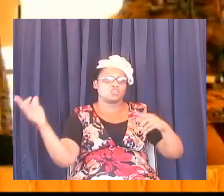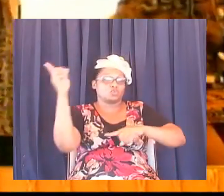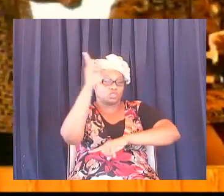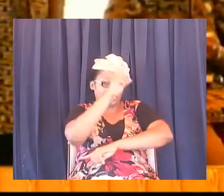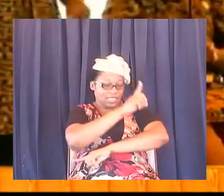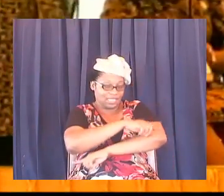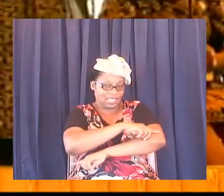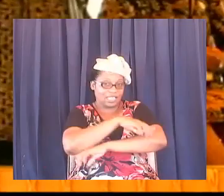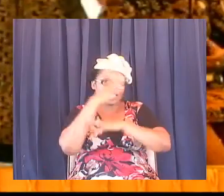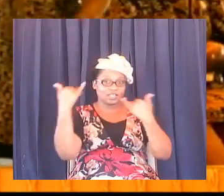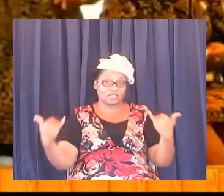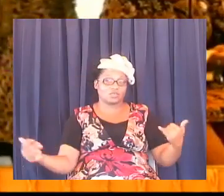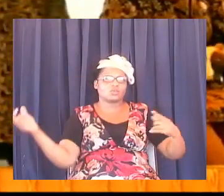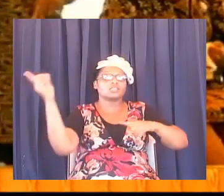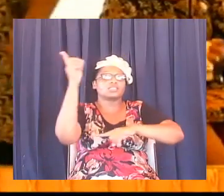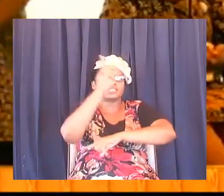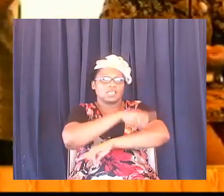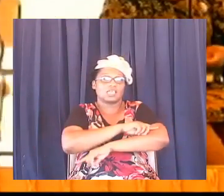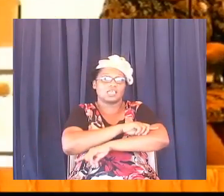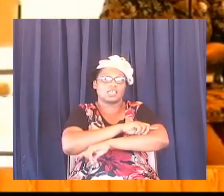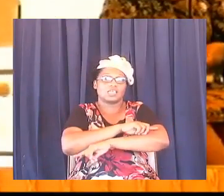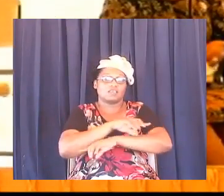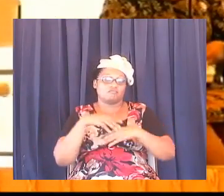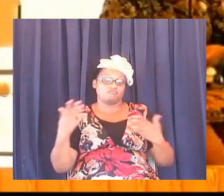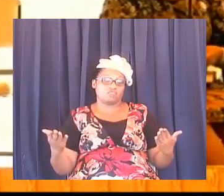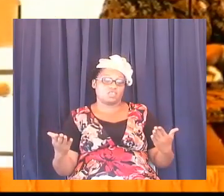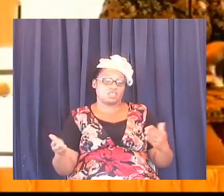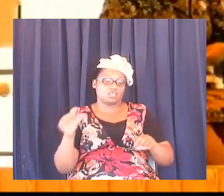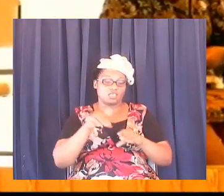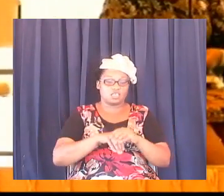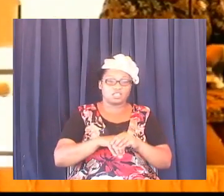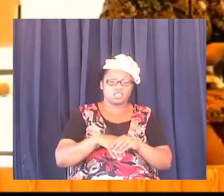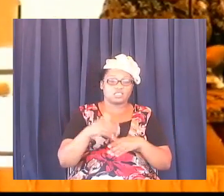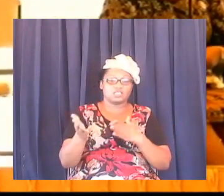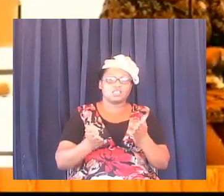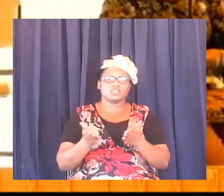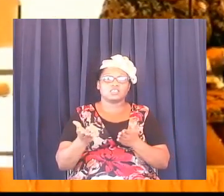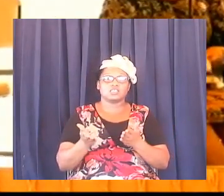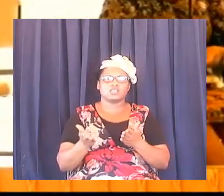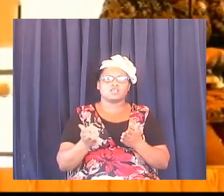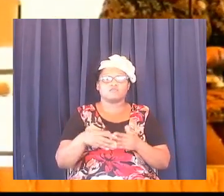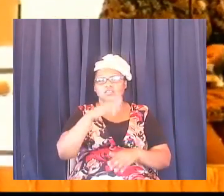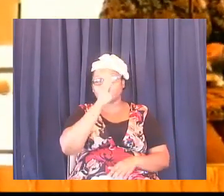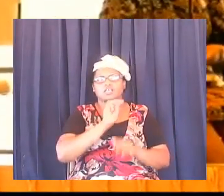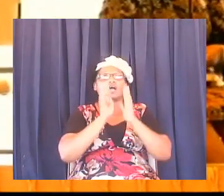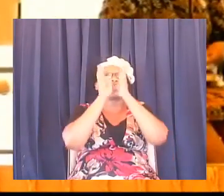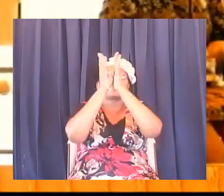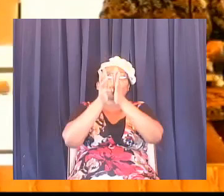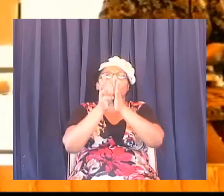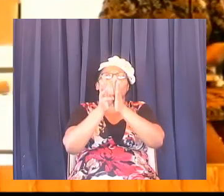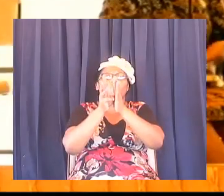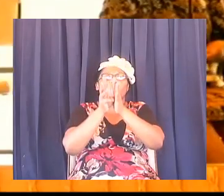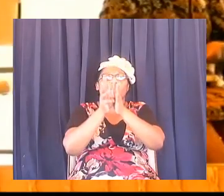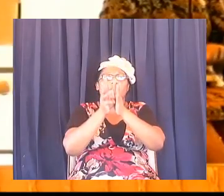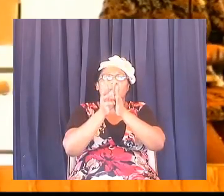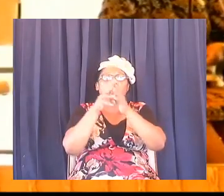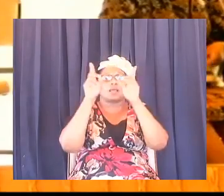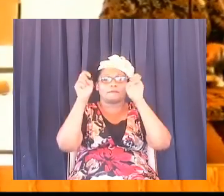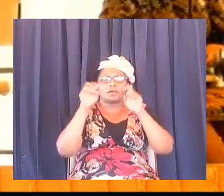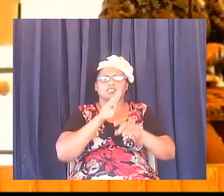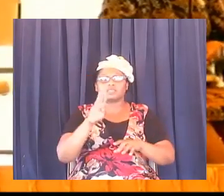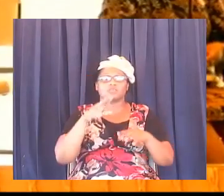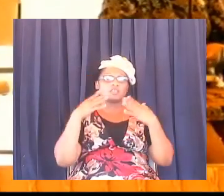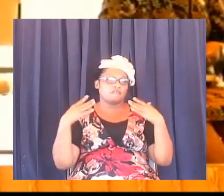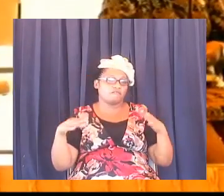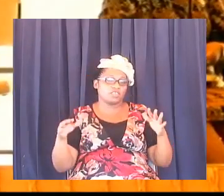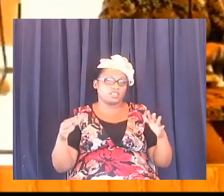today, even today in this service, his will must be done, because he has a plan. Someone might be